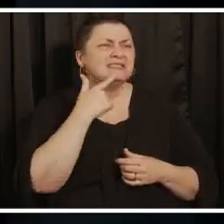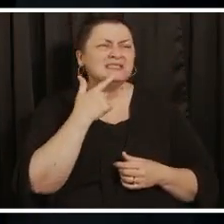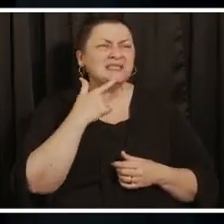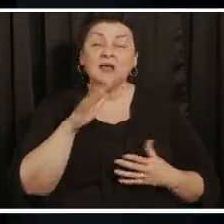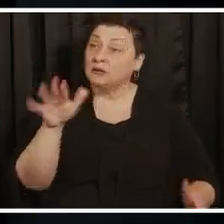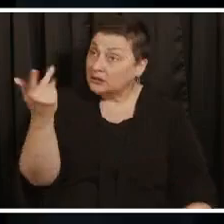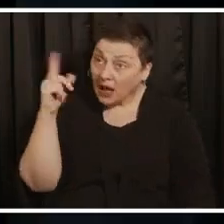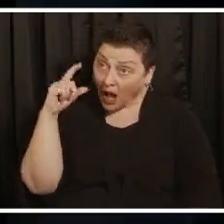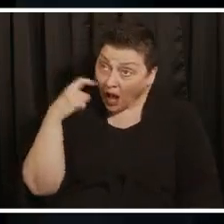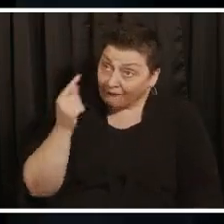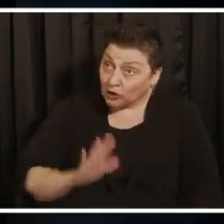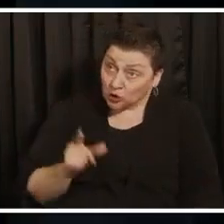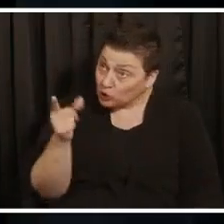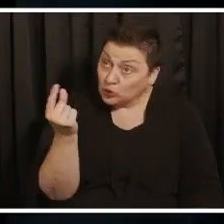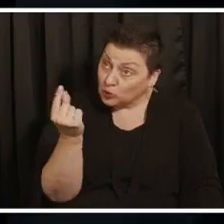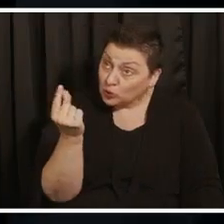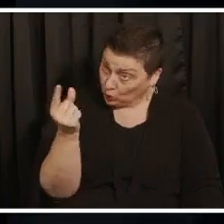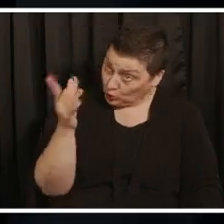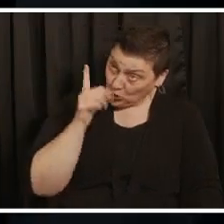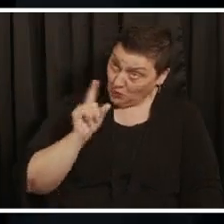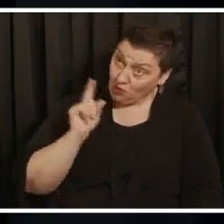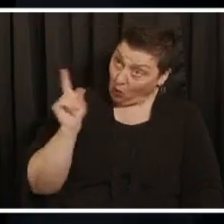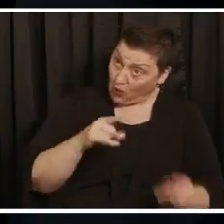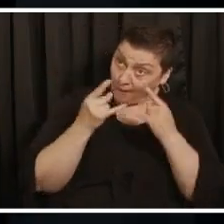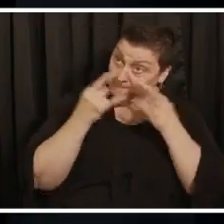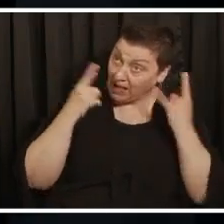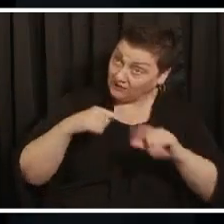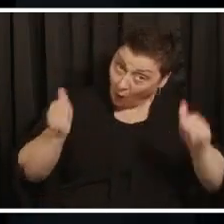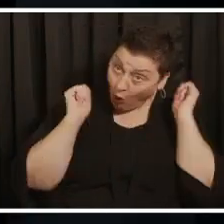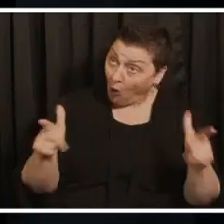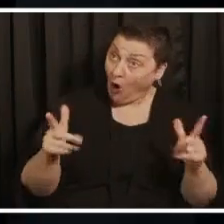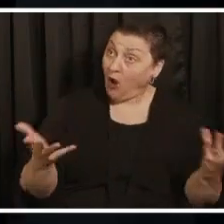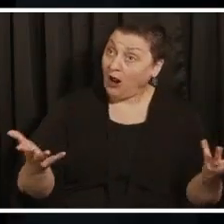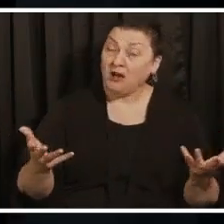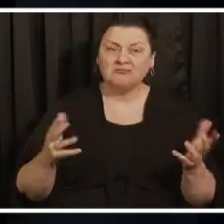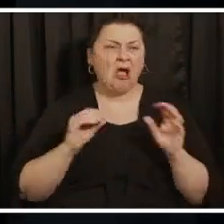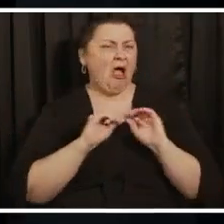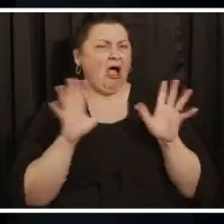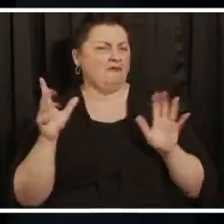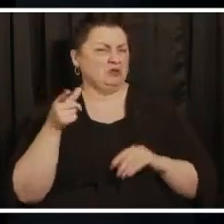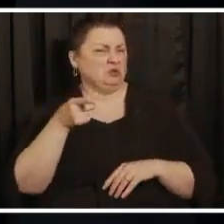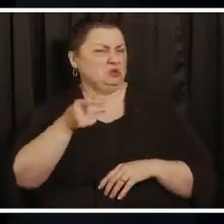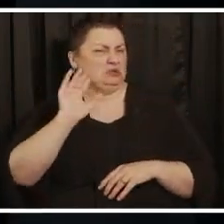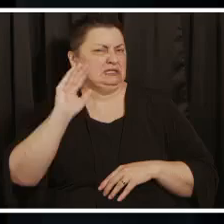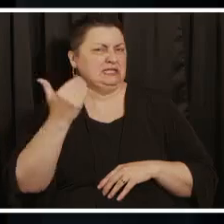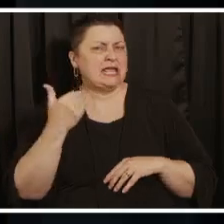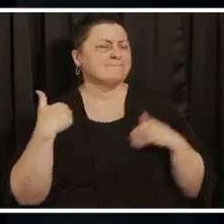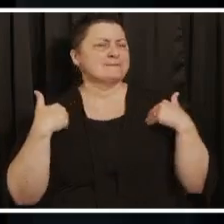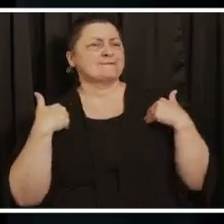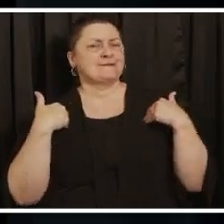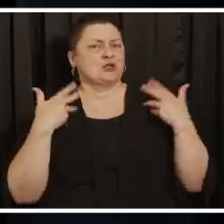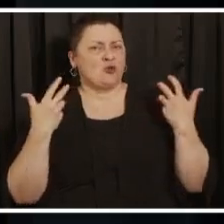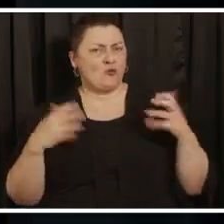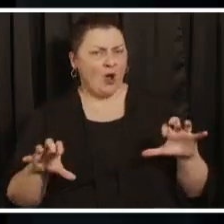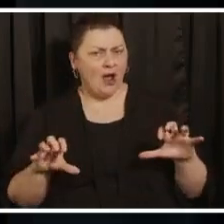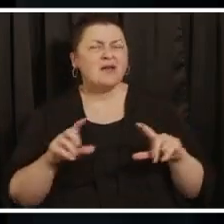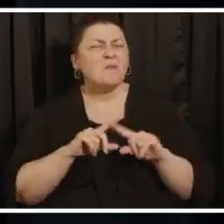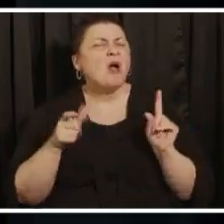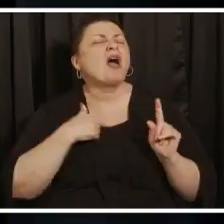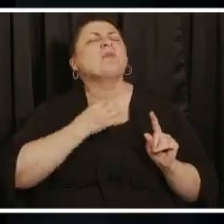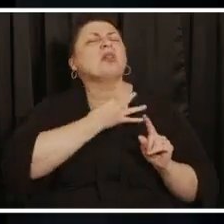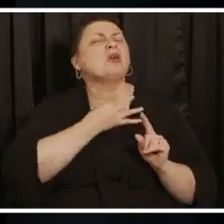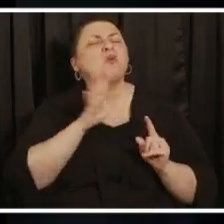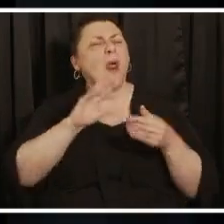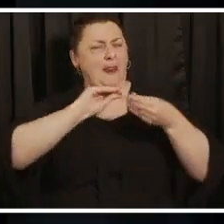Clearly, you're not going to do that, but I'm curious what your message is in terms of the metric that you're looking at. Are